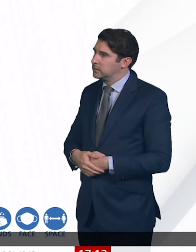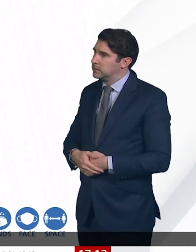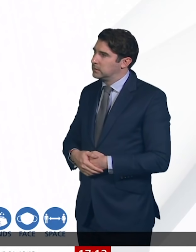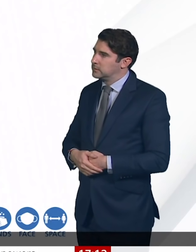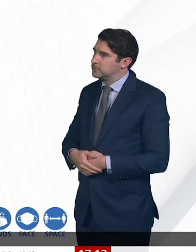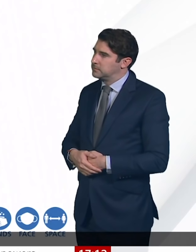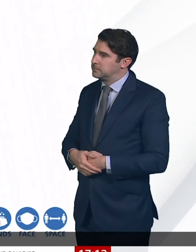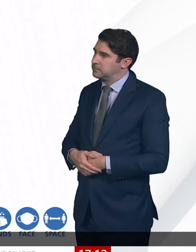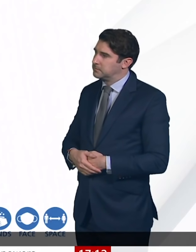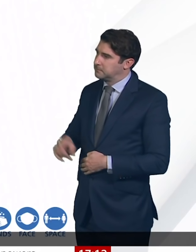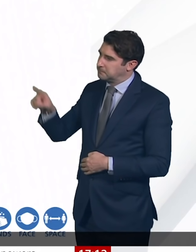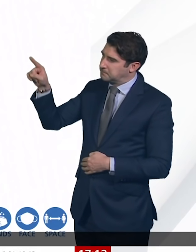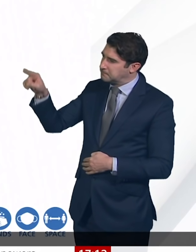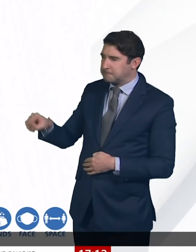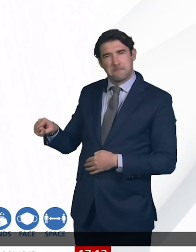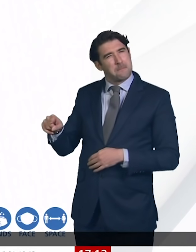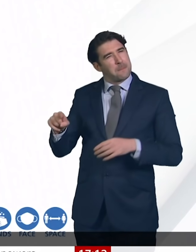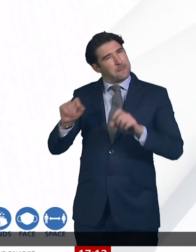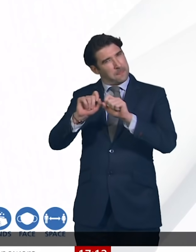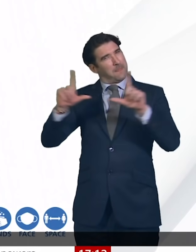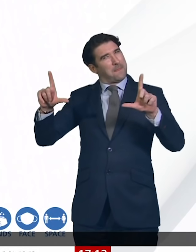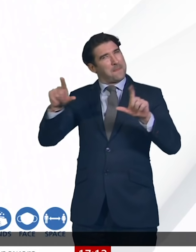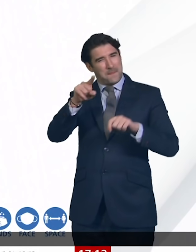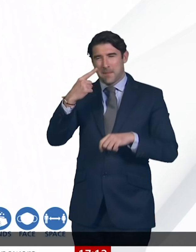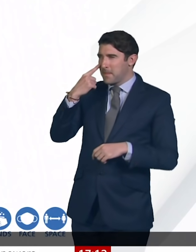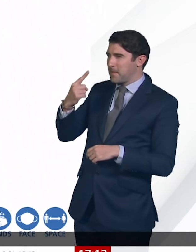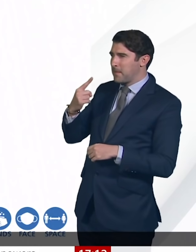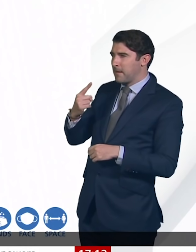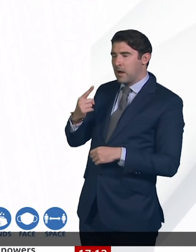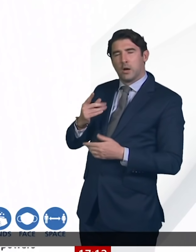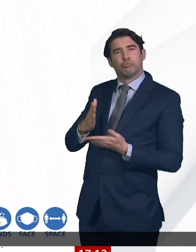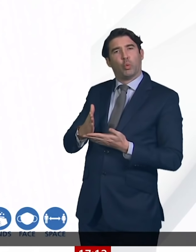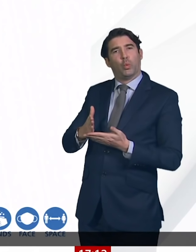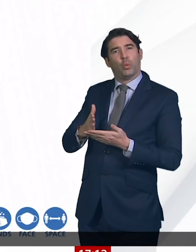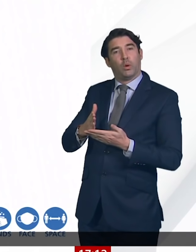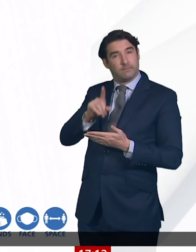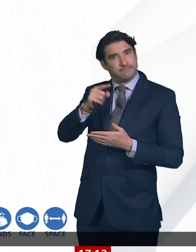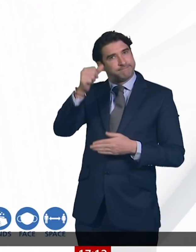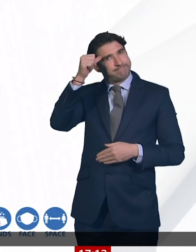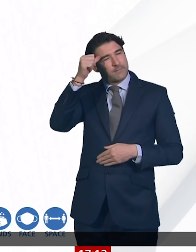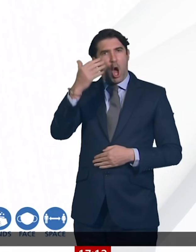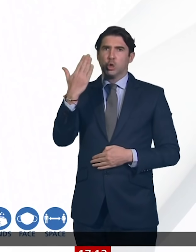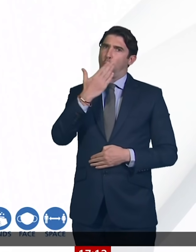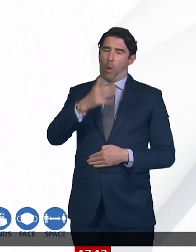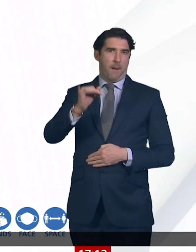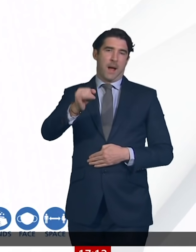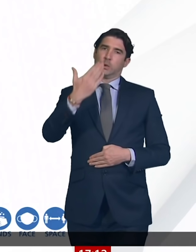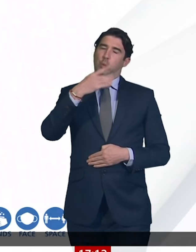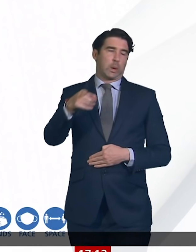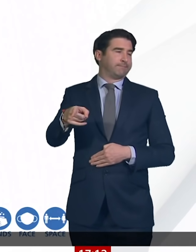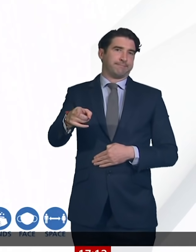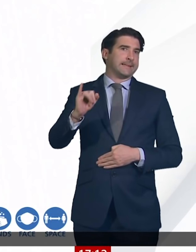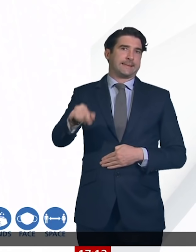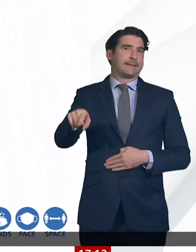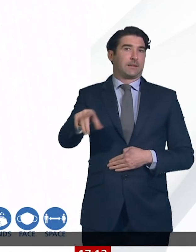with other routes. So this is important to remember when people worry about schooling. Schools are one of the areas, school-age children is one of the areas where the